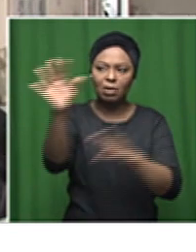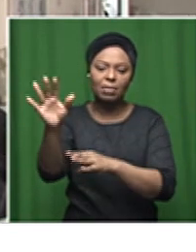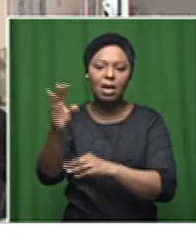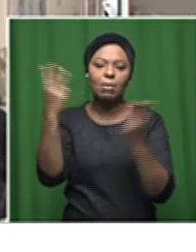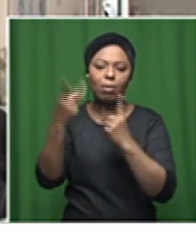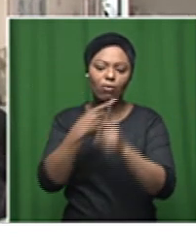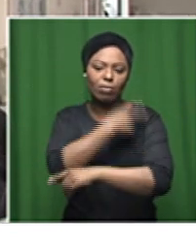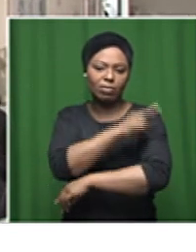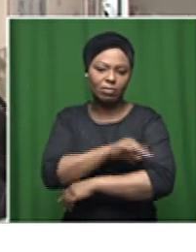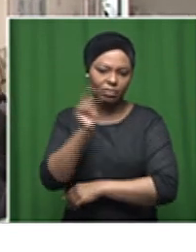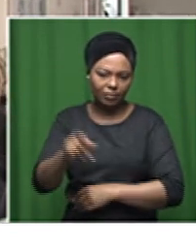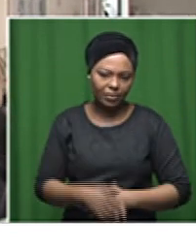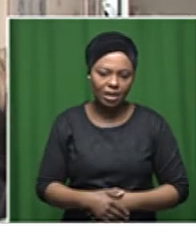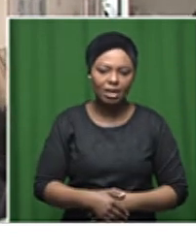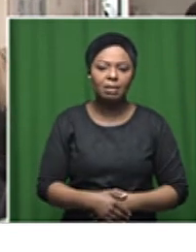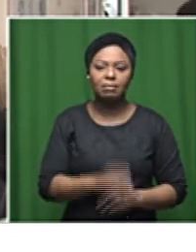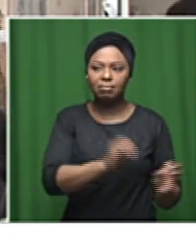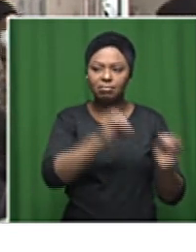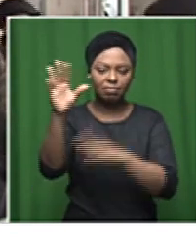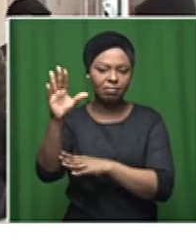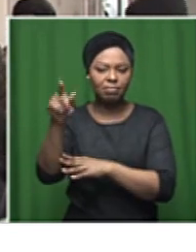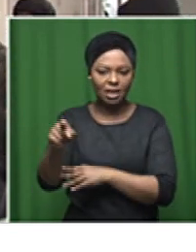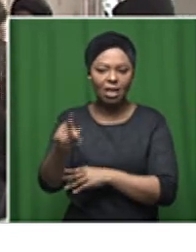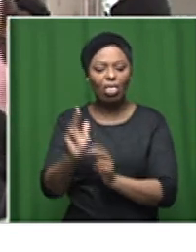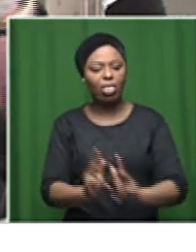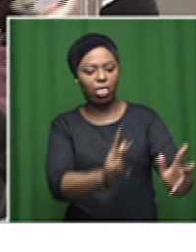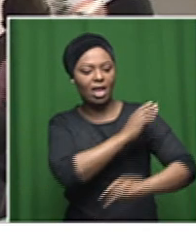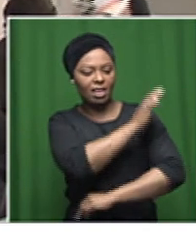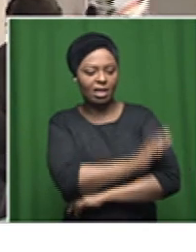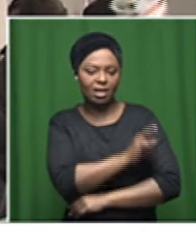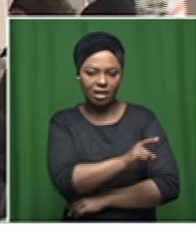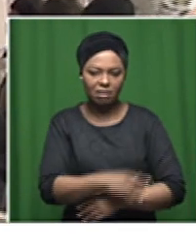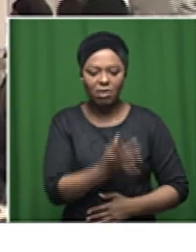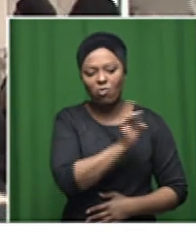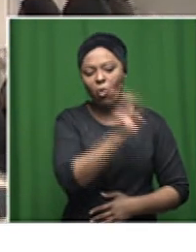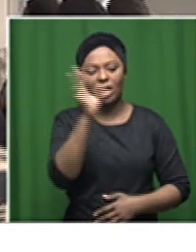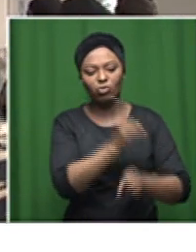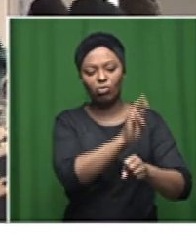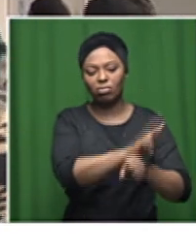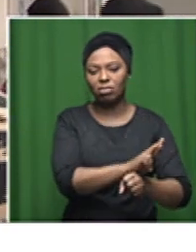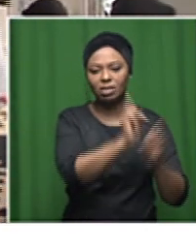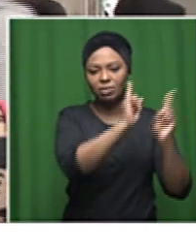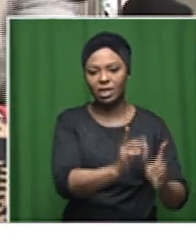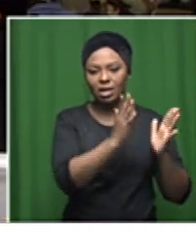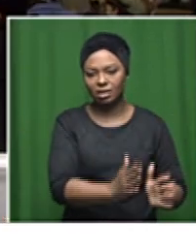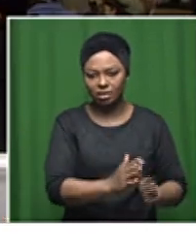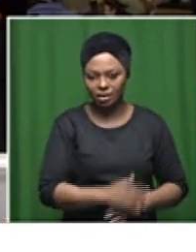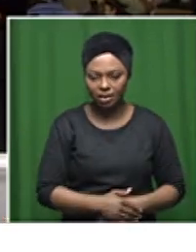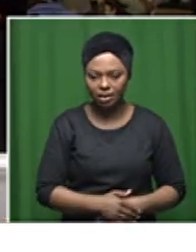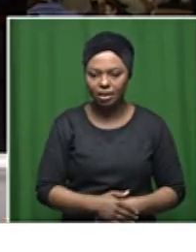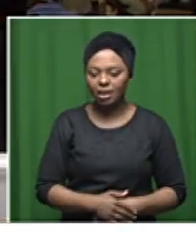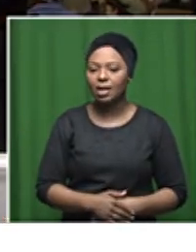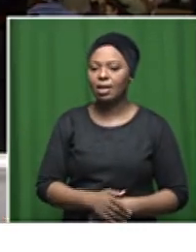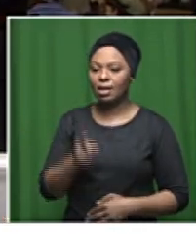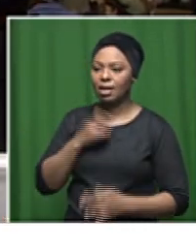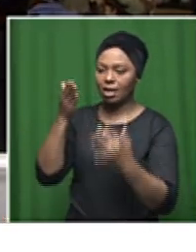a shortage, and then they take the manager away and they leave the clinic with, say, one specialist sister. Howard, I'm going to have to